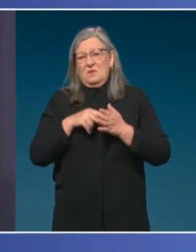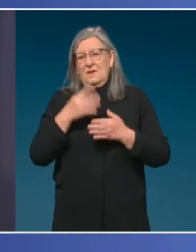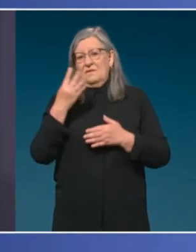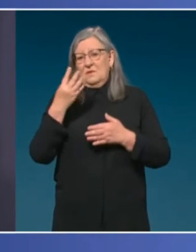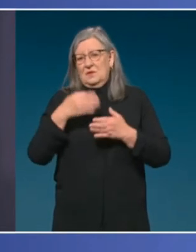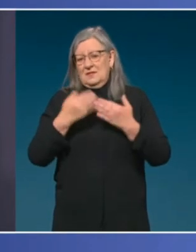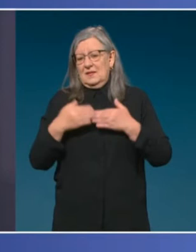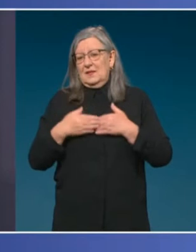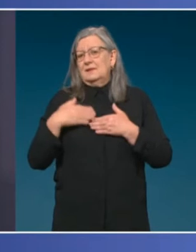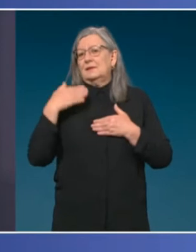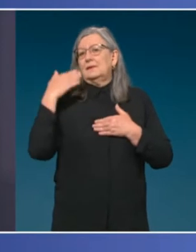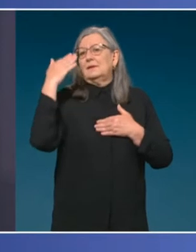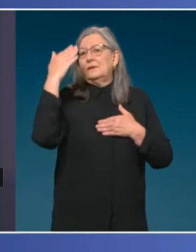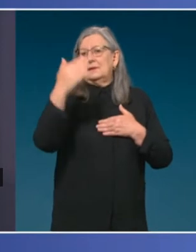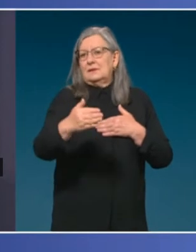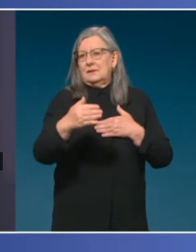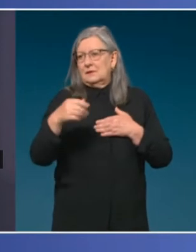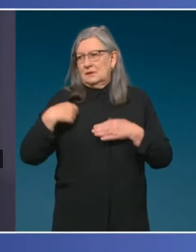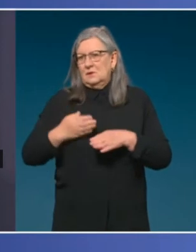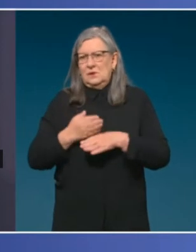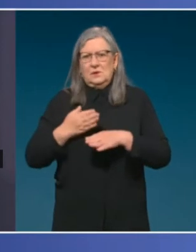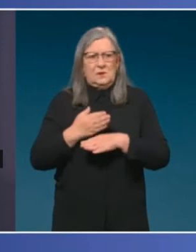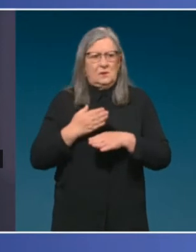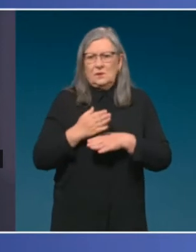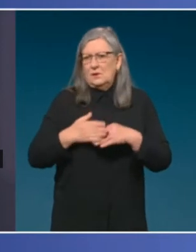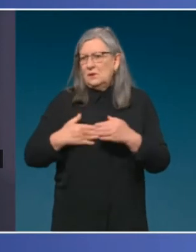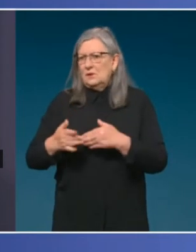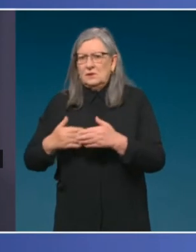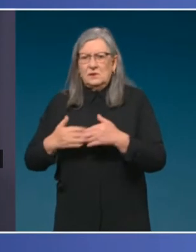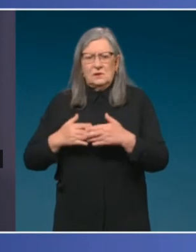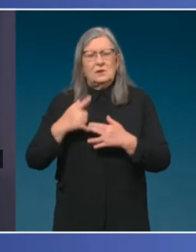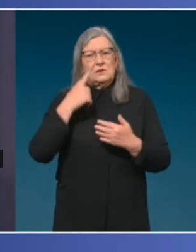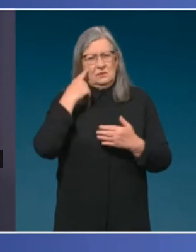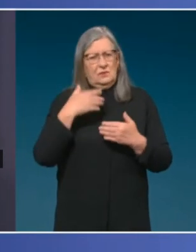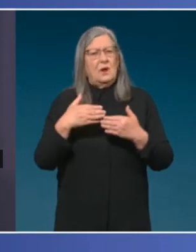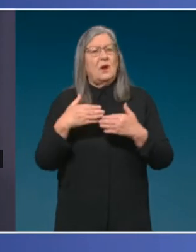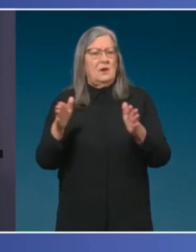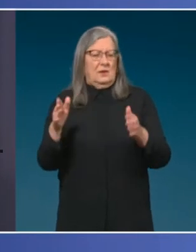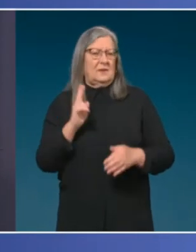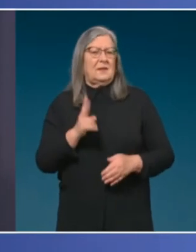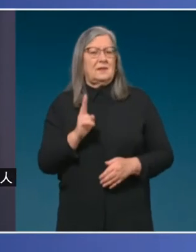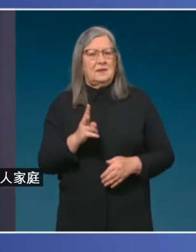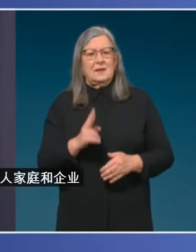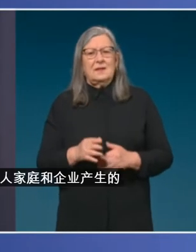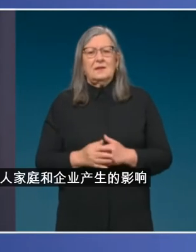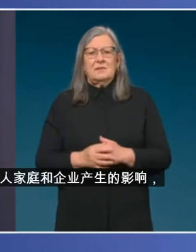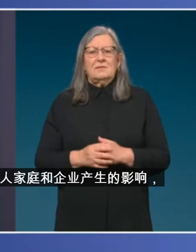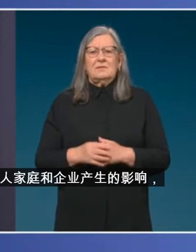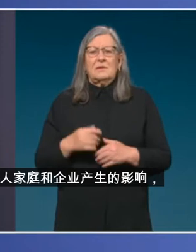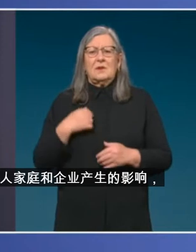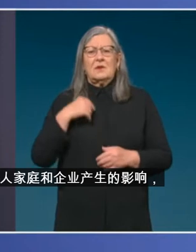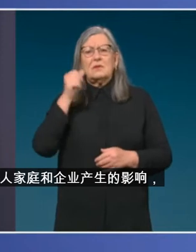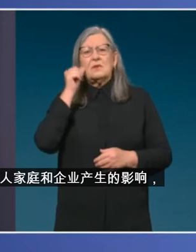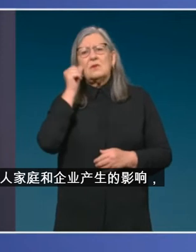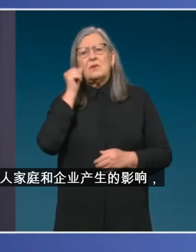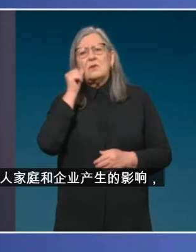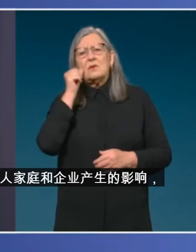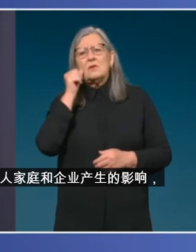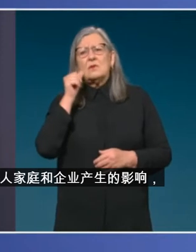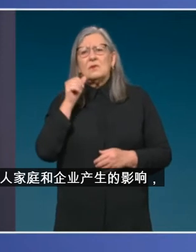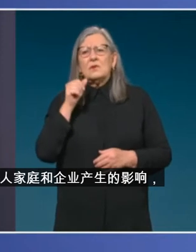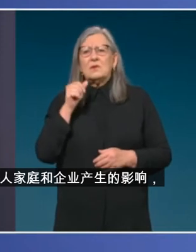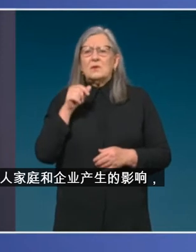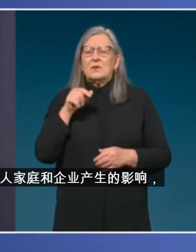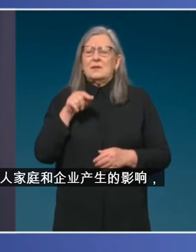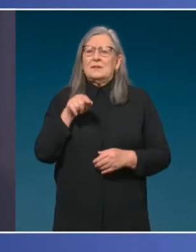can open our borders as soon as we possibly can. We are acutely aware of the impact that this will have on individuals, families